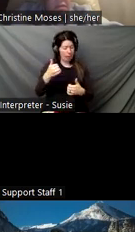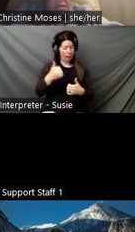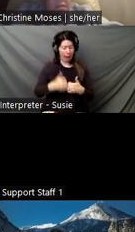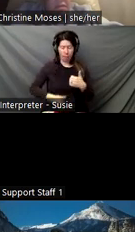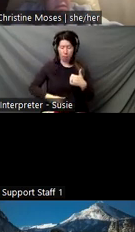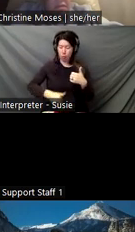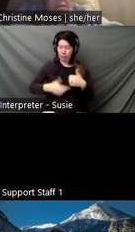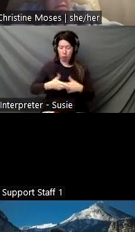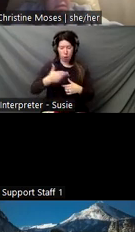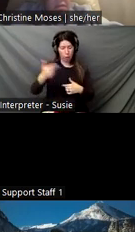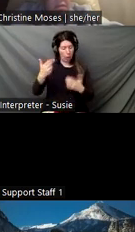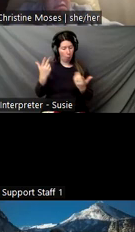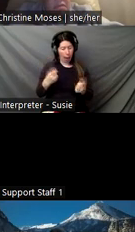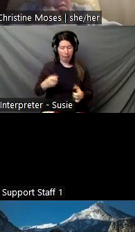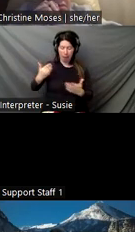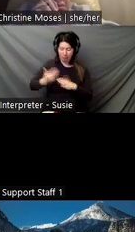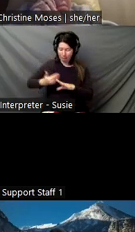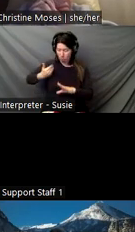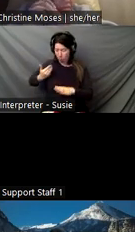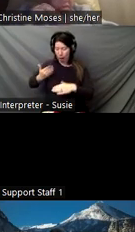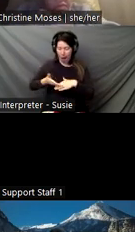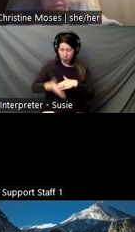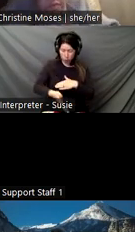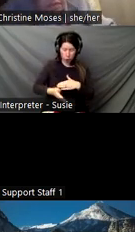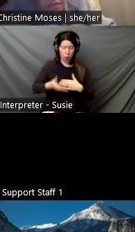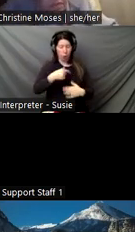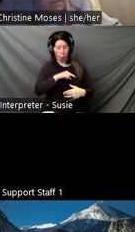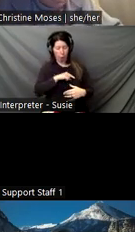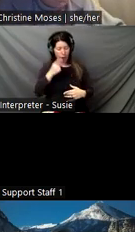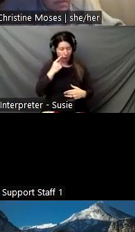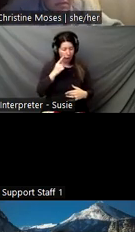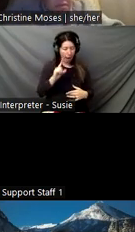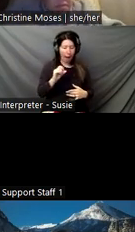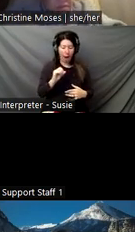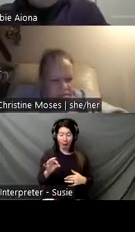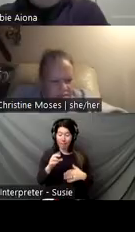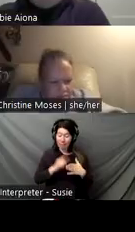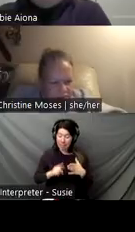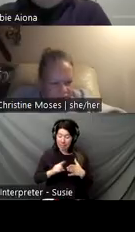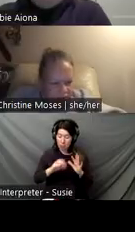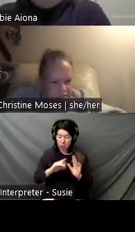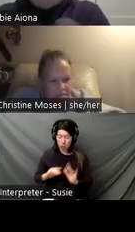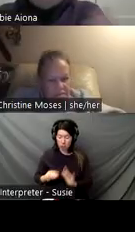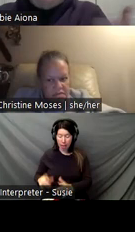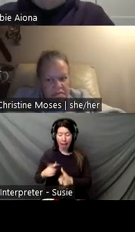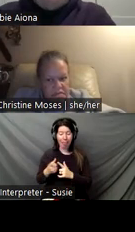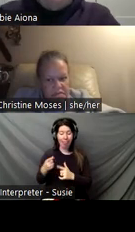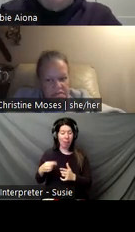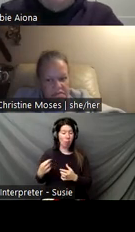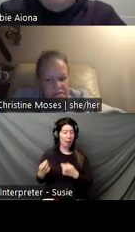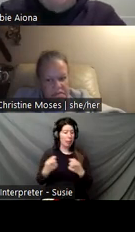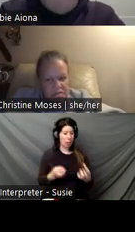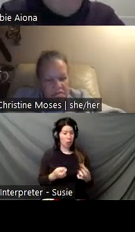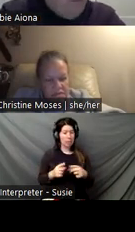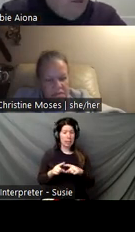shootings, you know, what led up to them, what happened, the quality of the investigation. And then they make recommendations based on